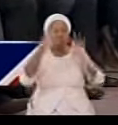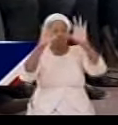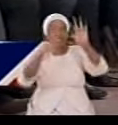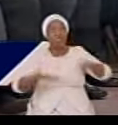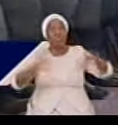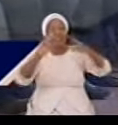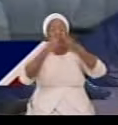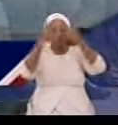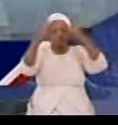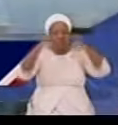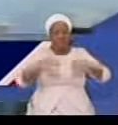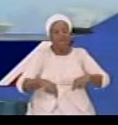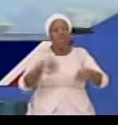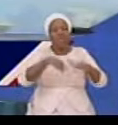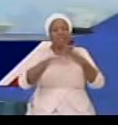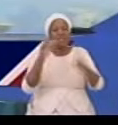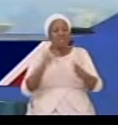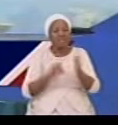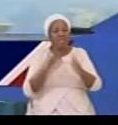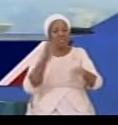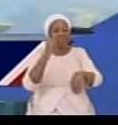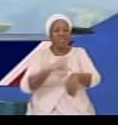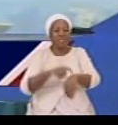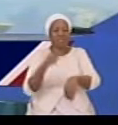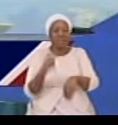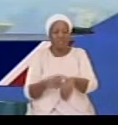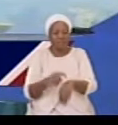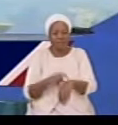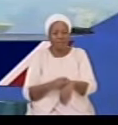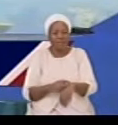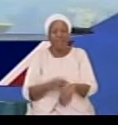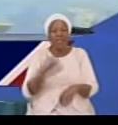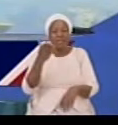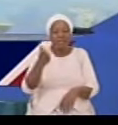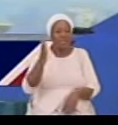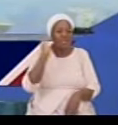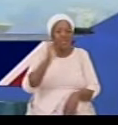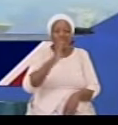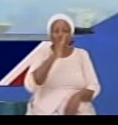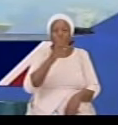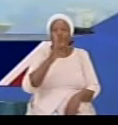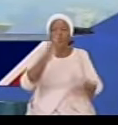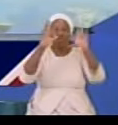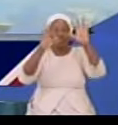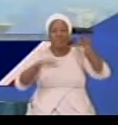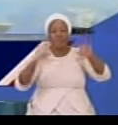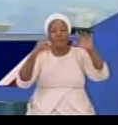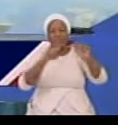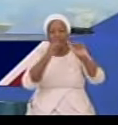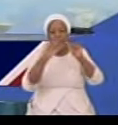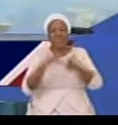down in a season. There shall be showers of blessing.